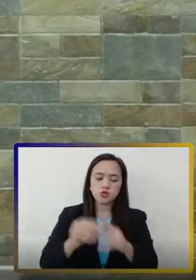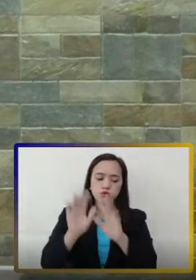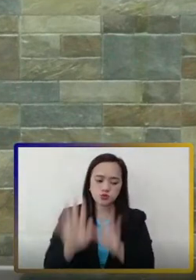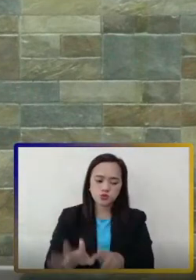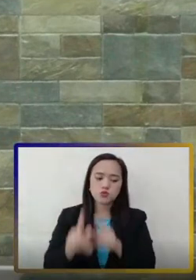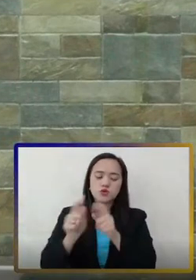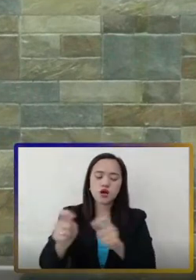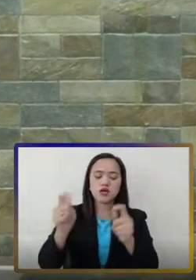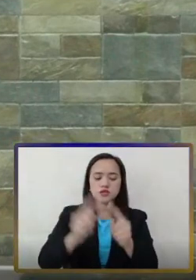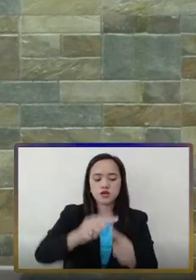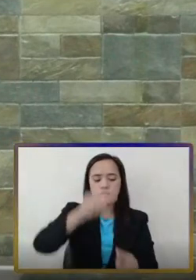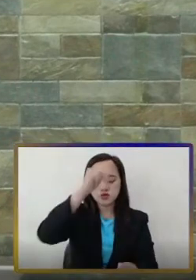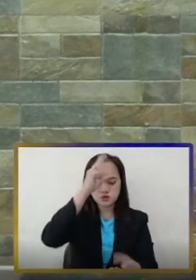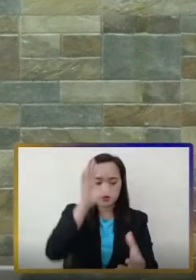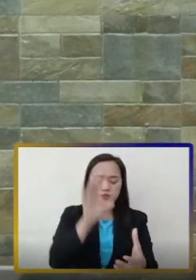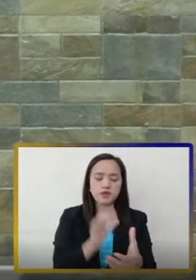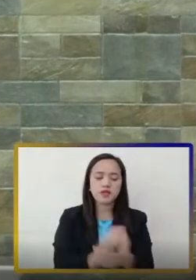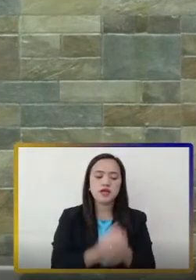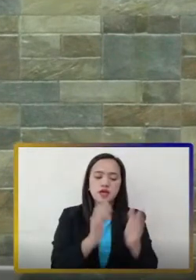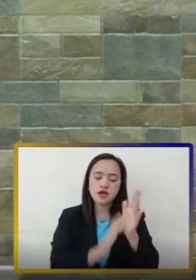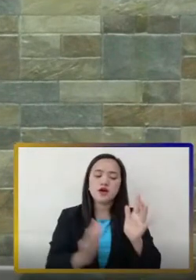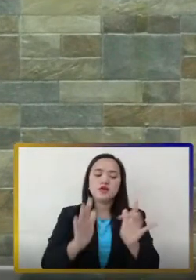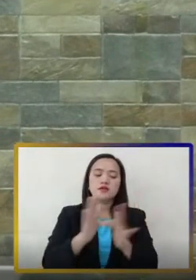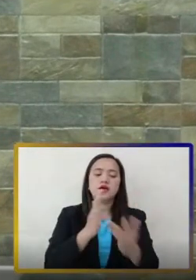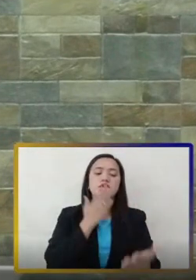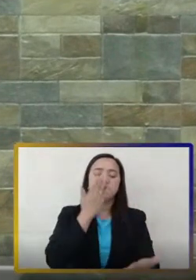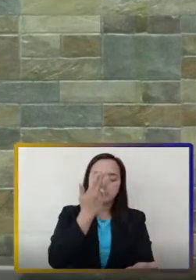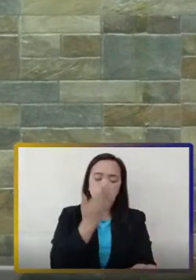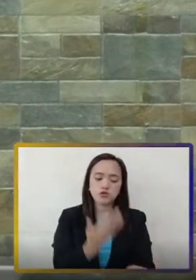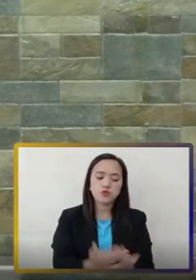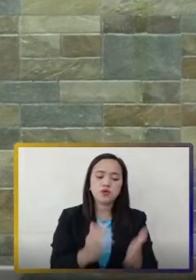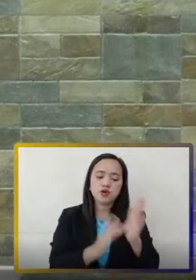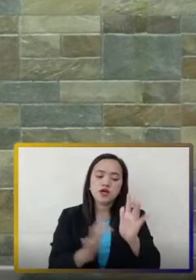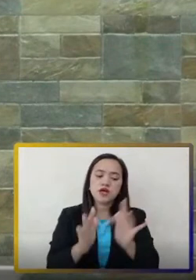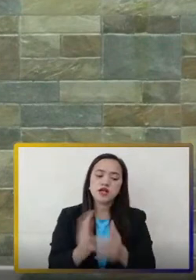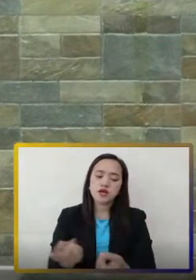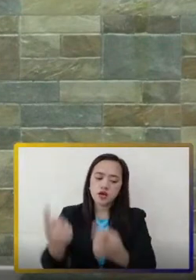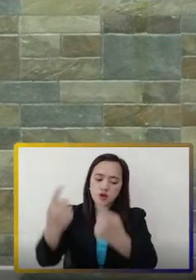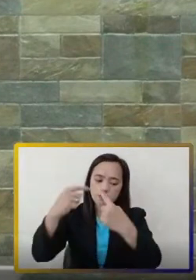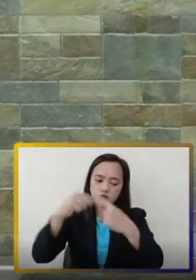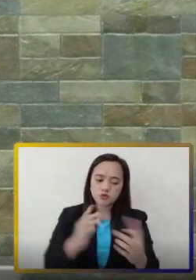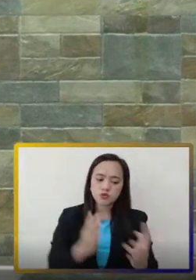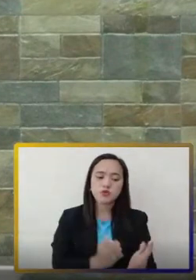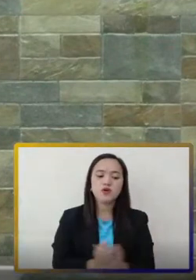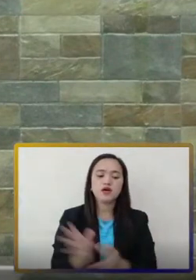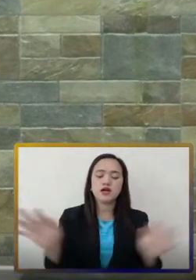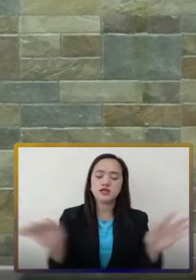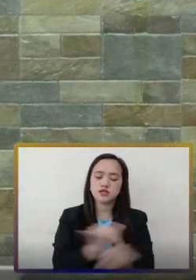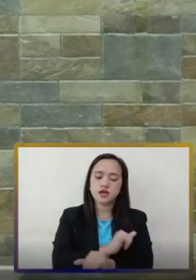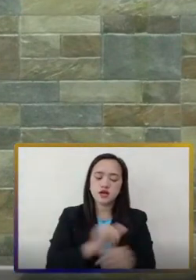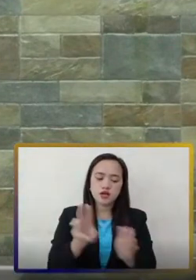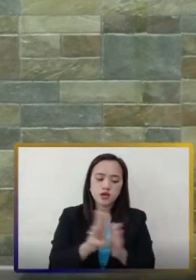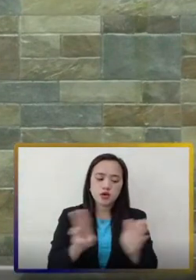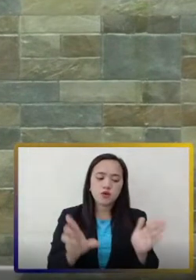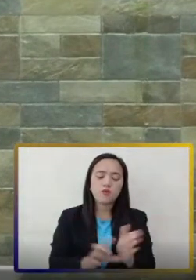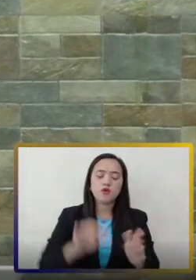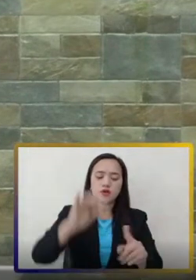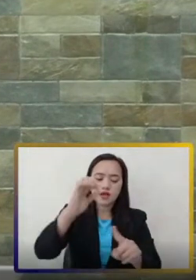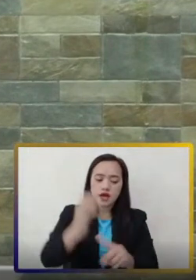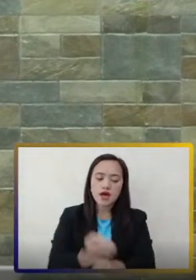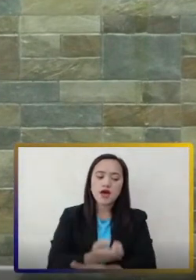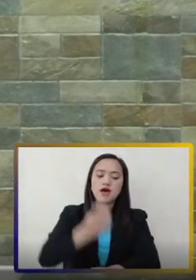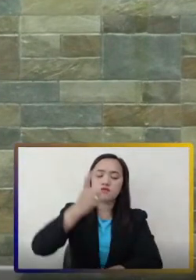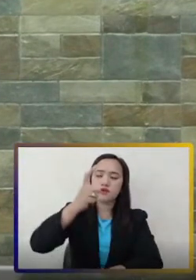I choose to trust, to believe he is good. He'll come through like he said he